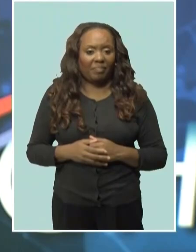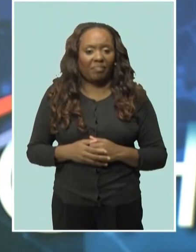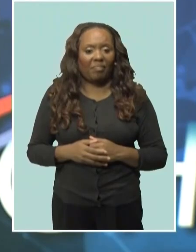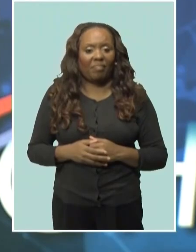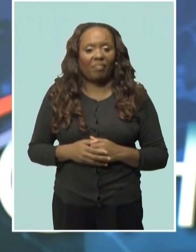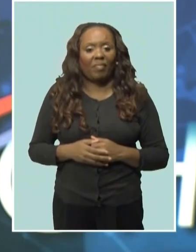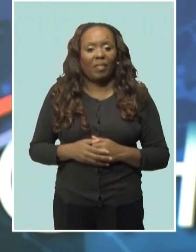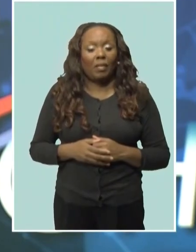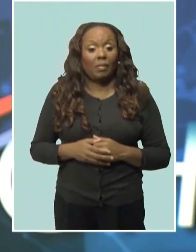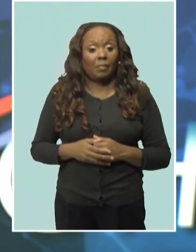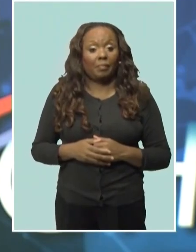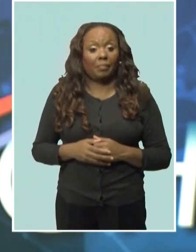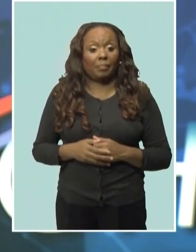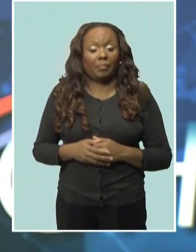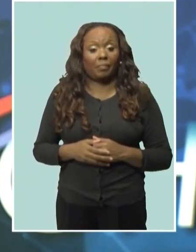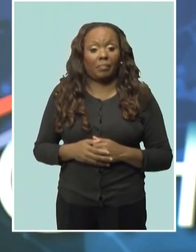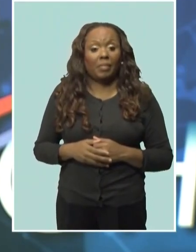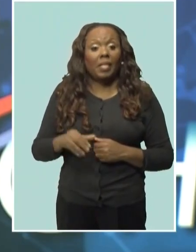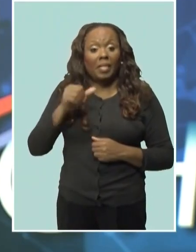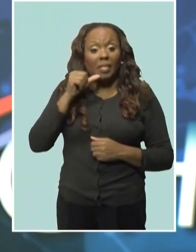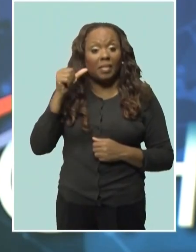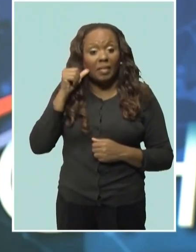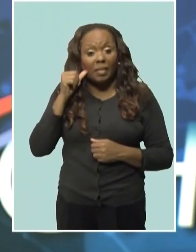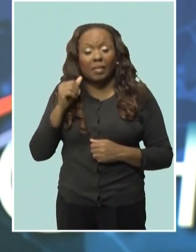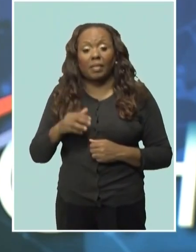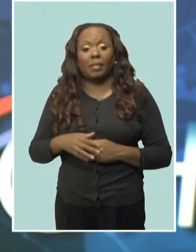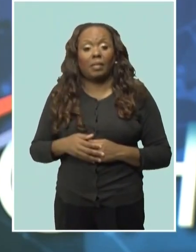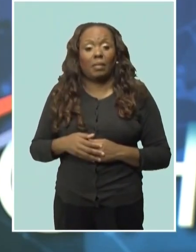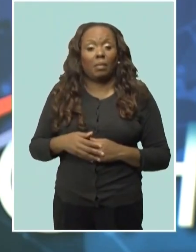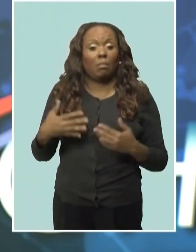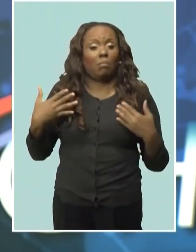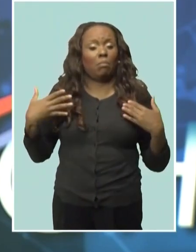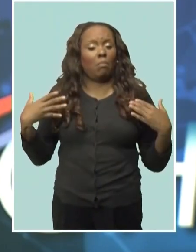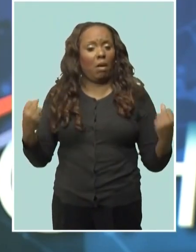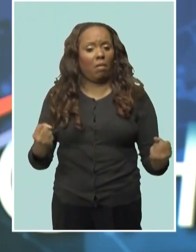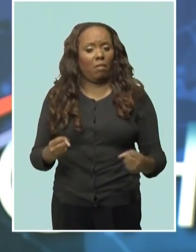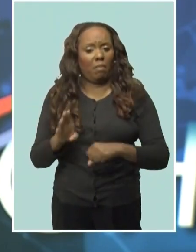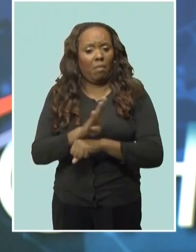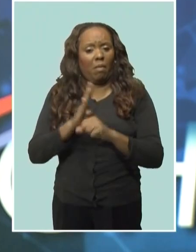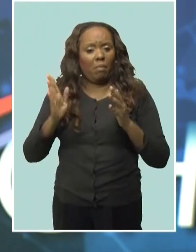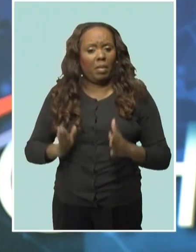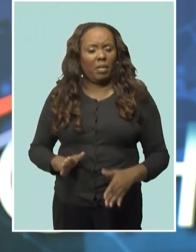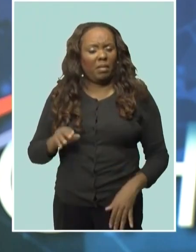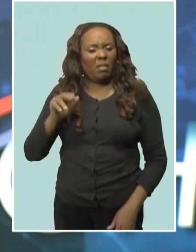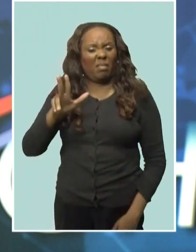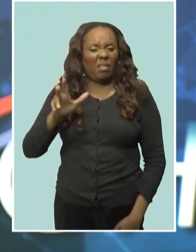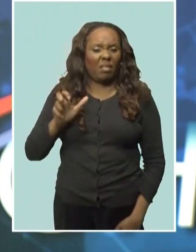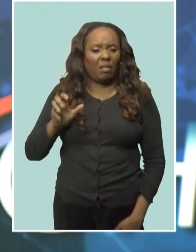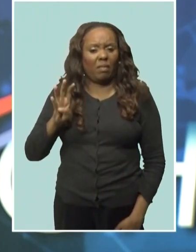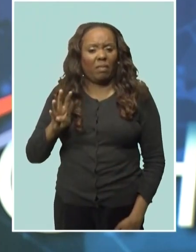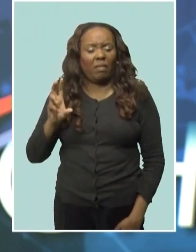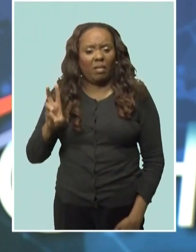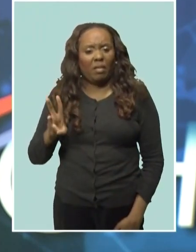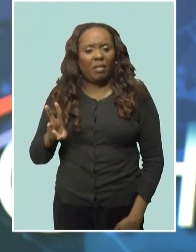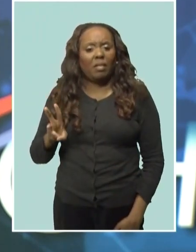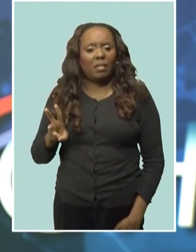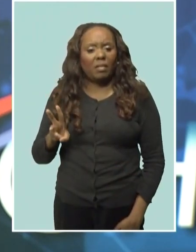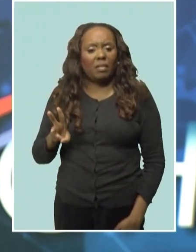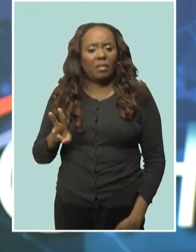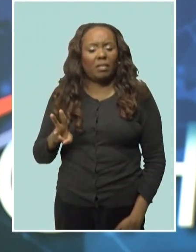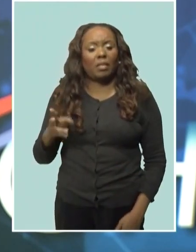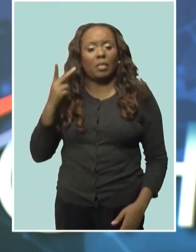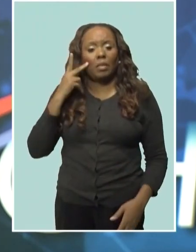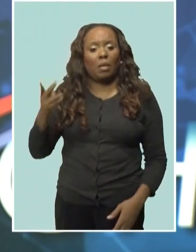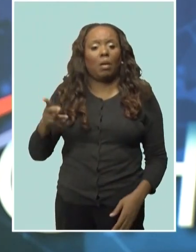Earlier in the evening, descendants of 346 brave Barbadians who relocated to Liberia were honored with the unveiling